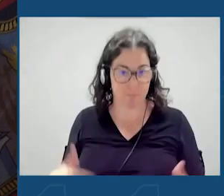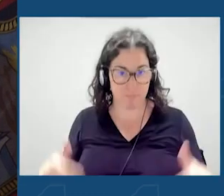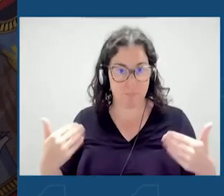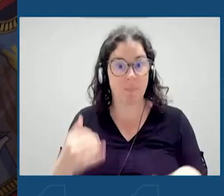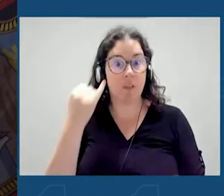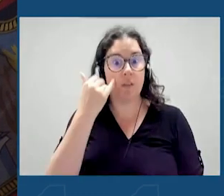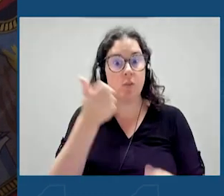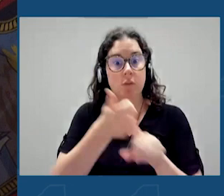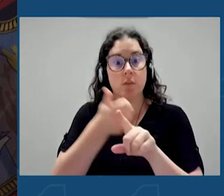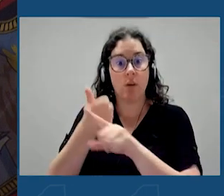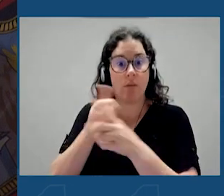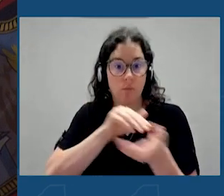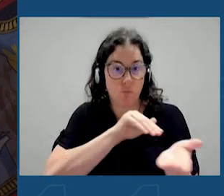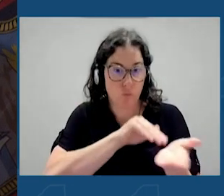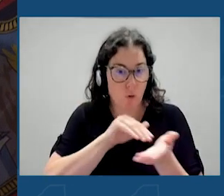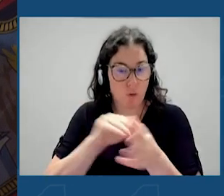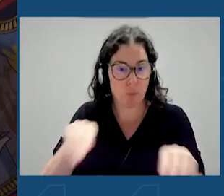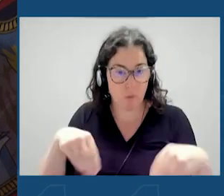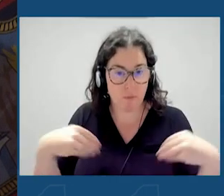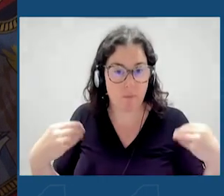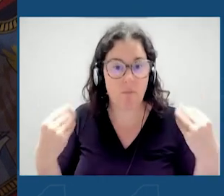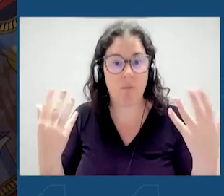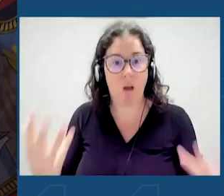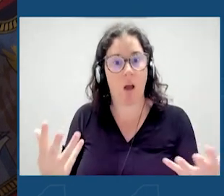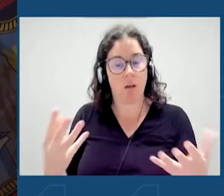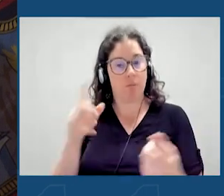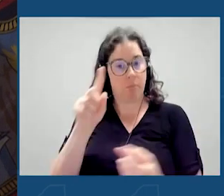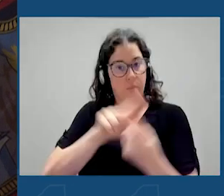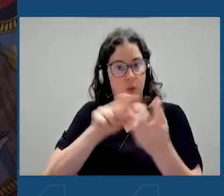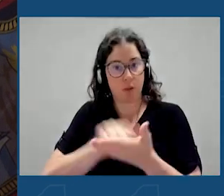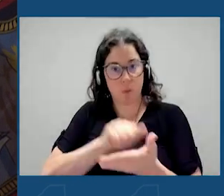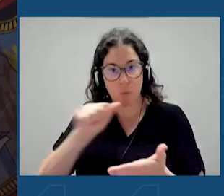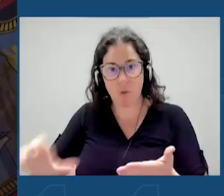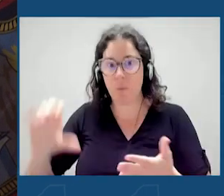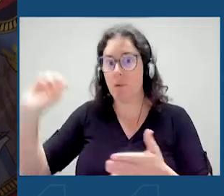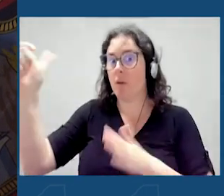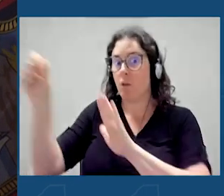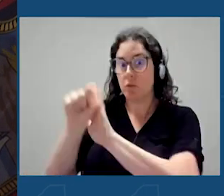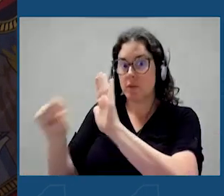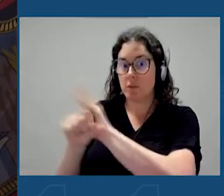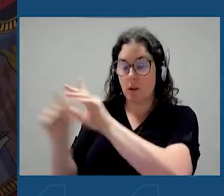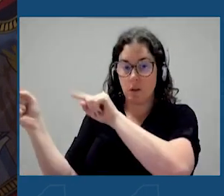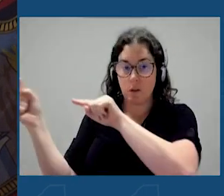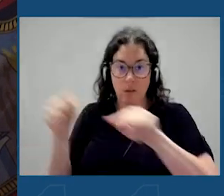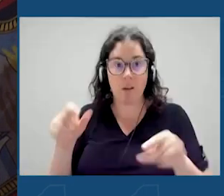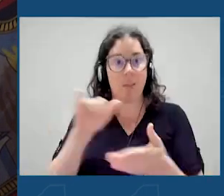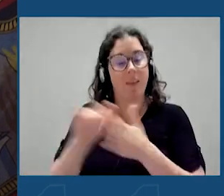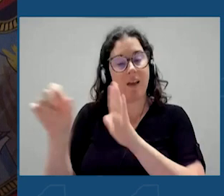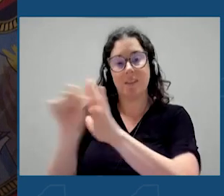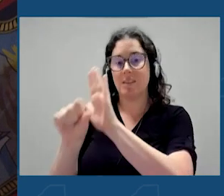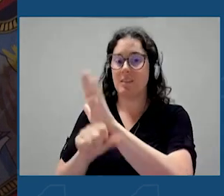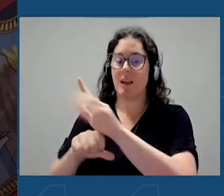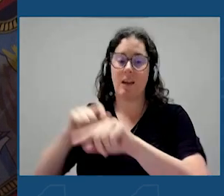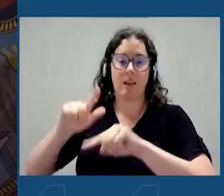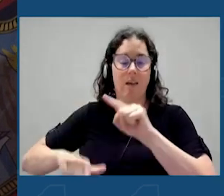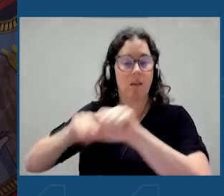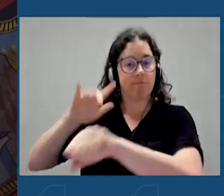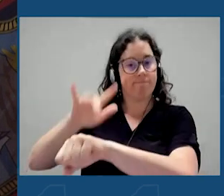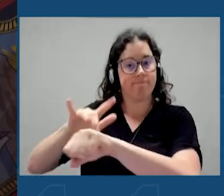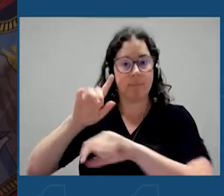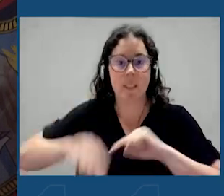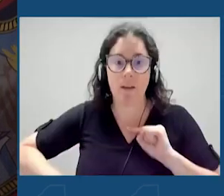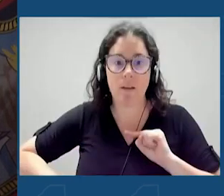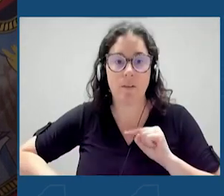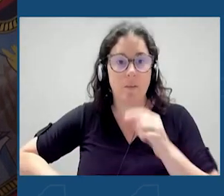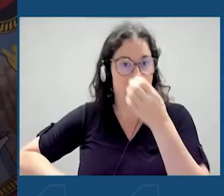healthcare provider who provides an in-person abortion to someone from another state, that state can't touch you because they have to